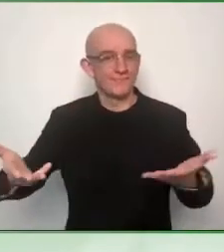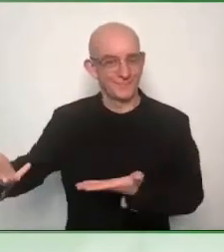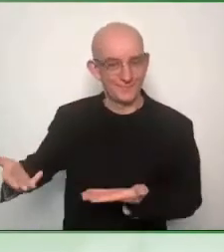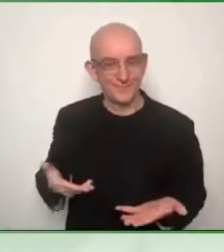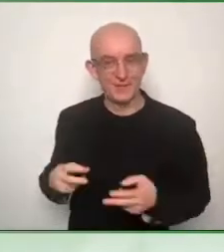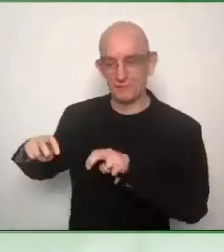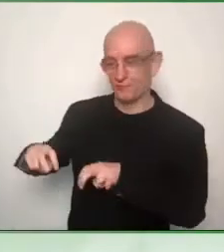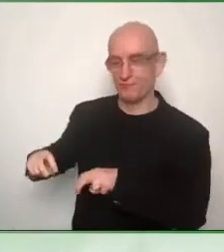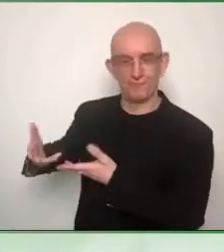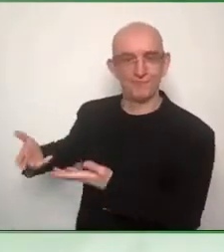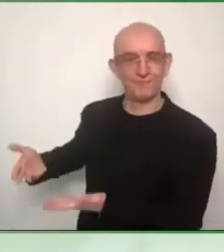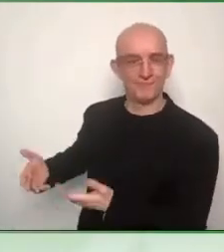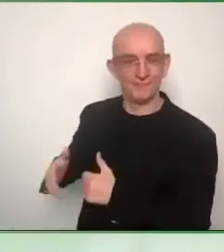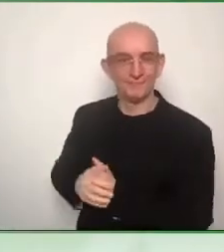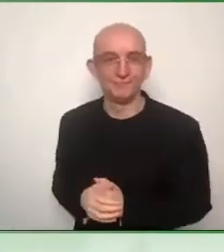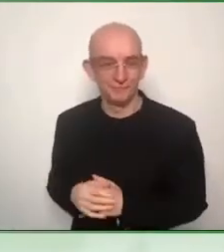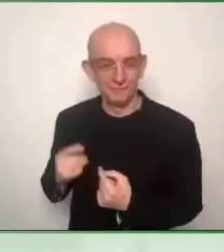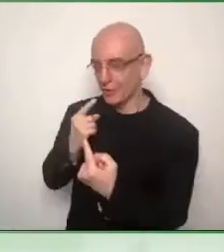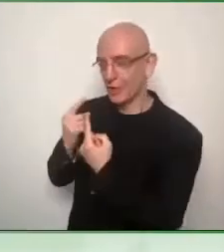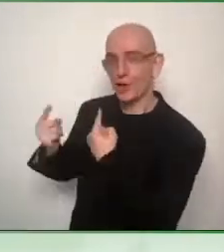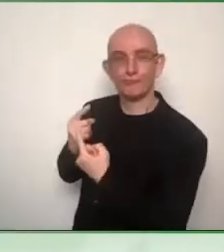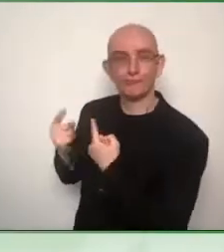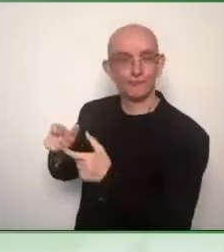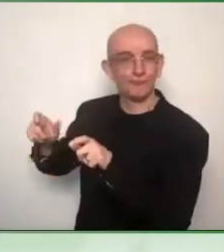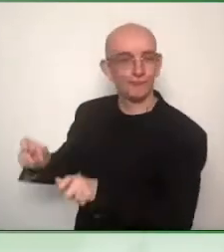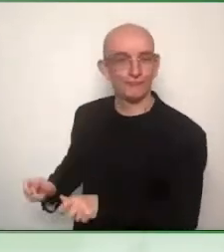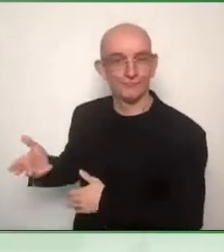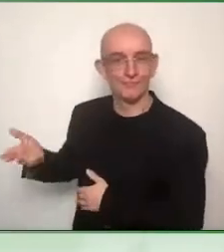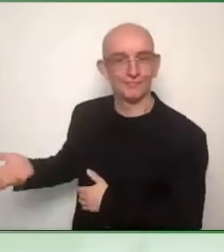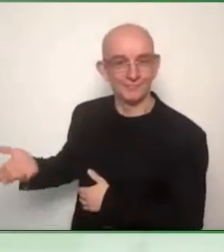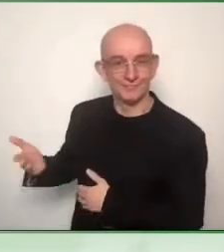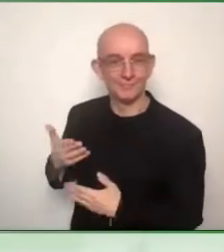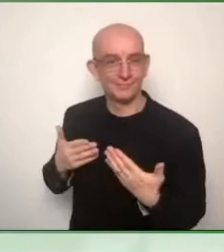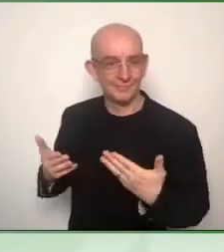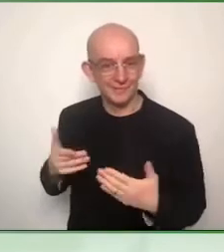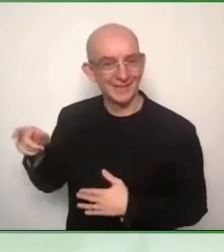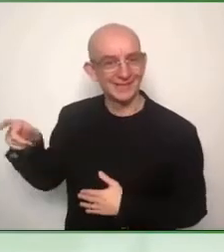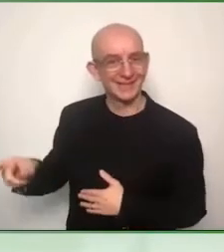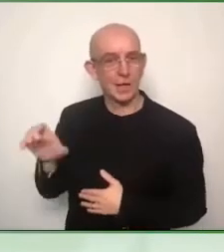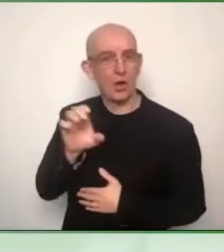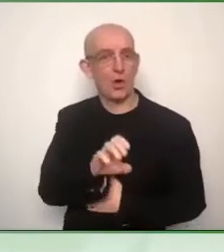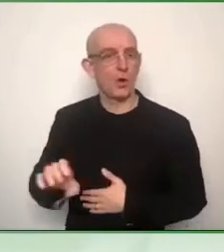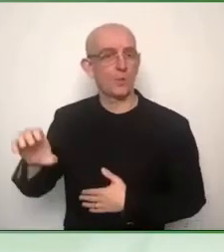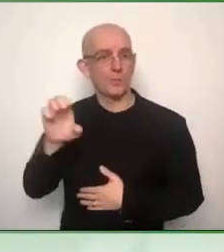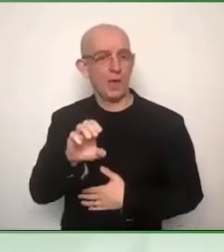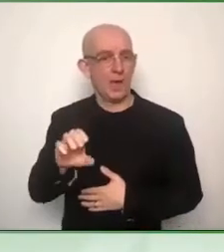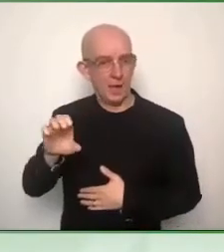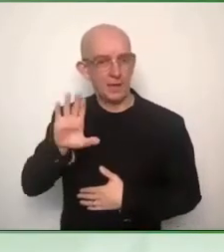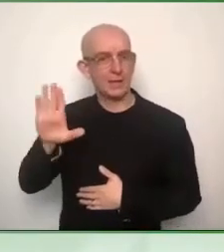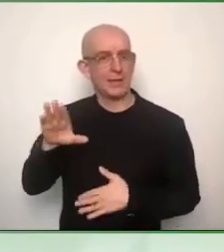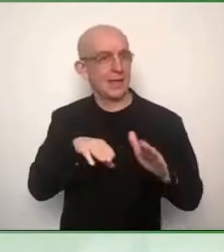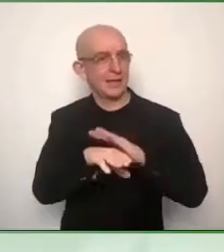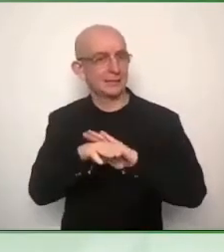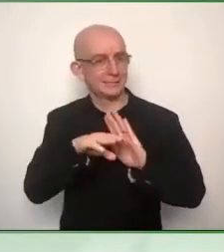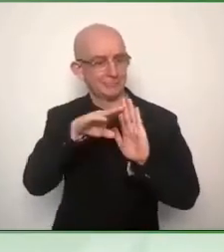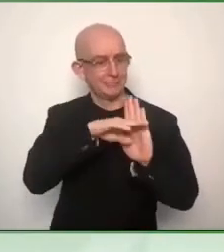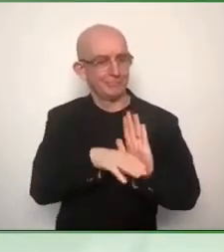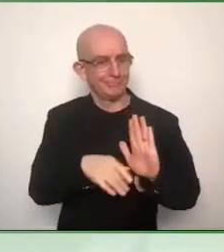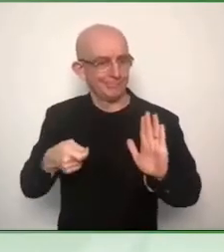going to have some 30 minutes of our time in this Zero Project Conference session,